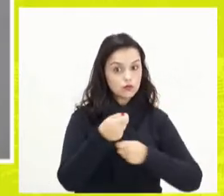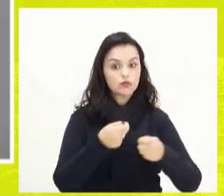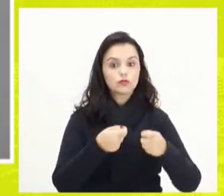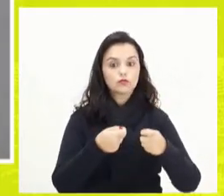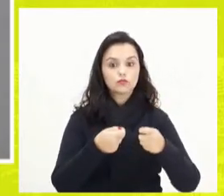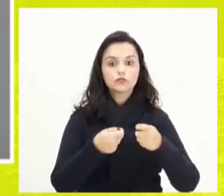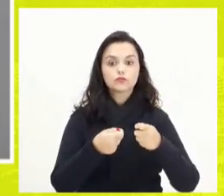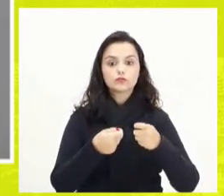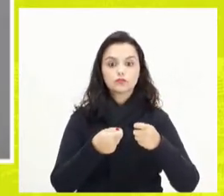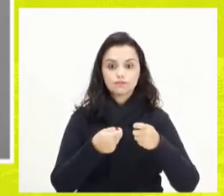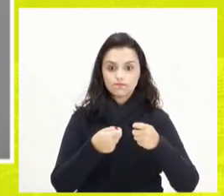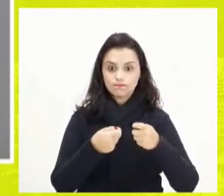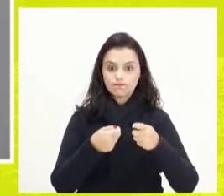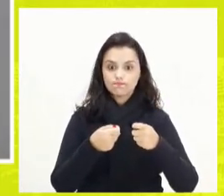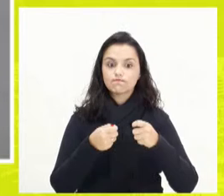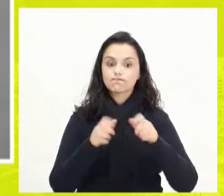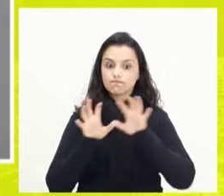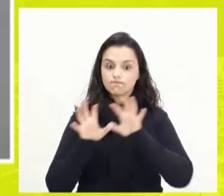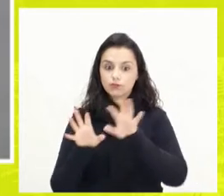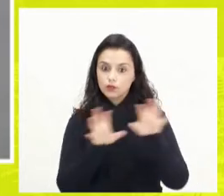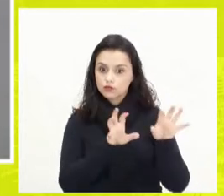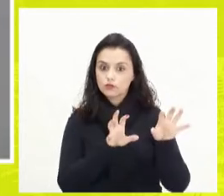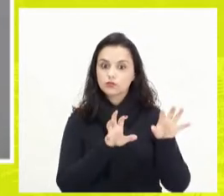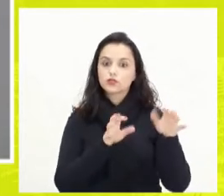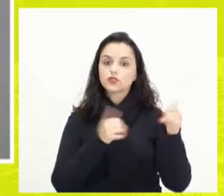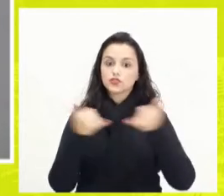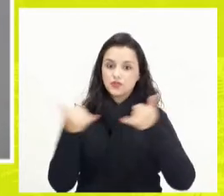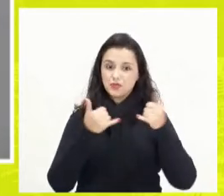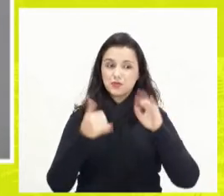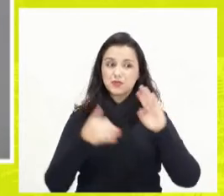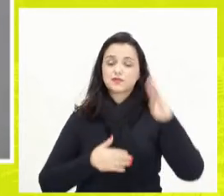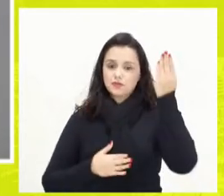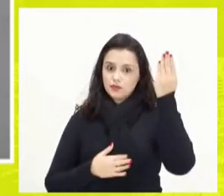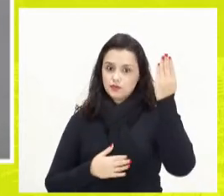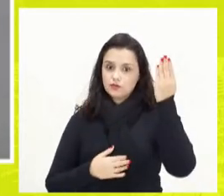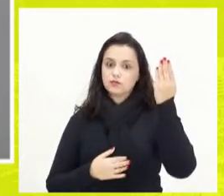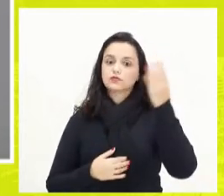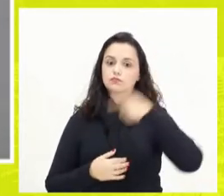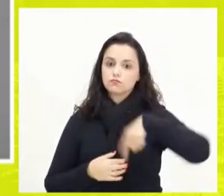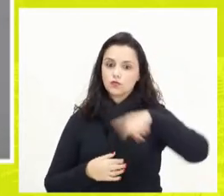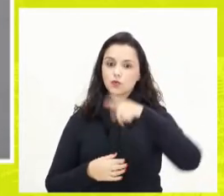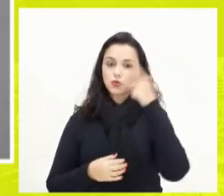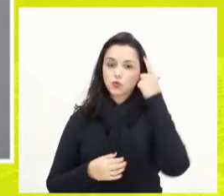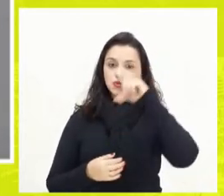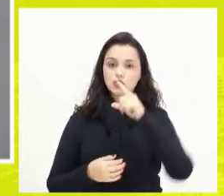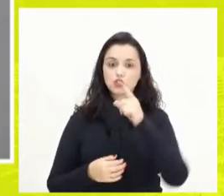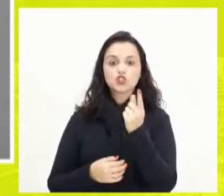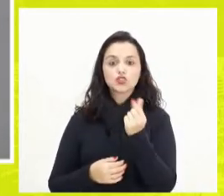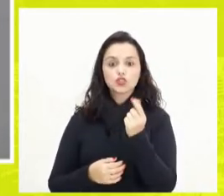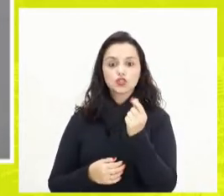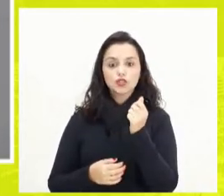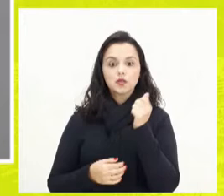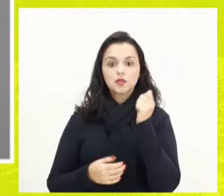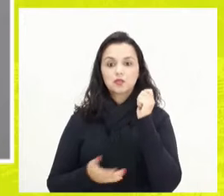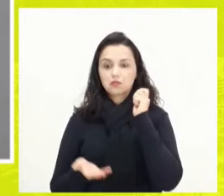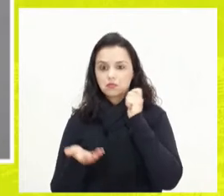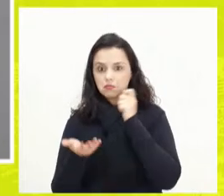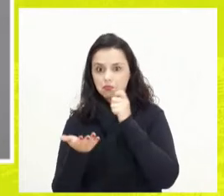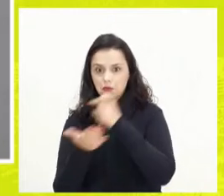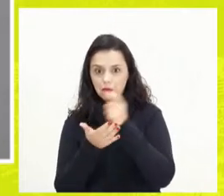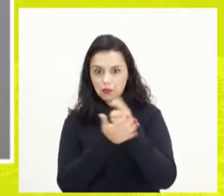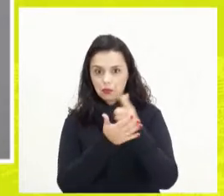economic power makes sense still fought with information with